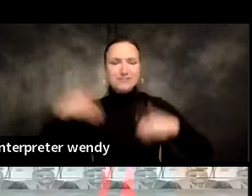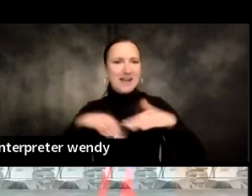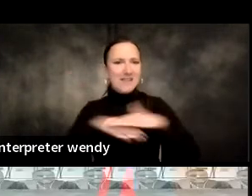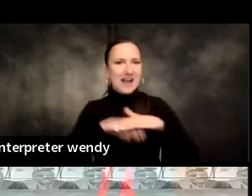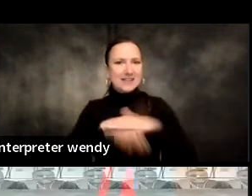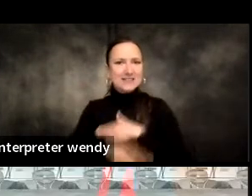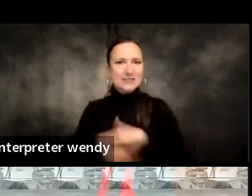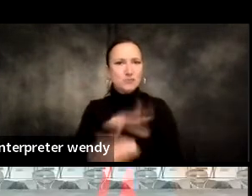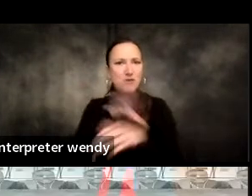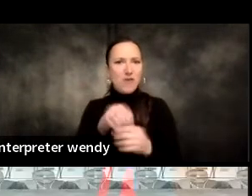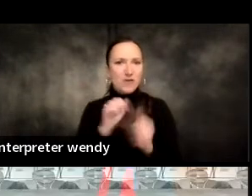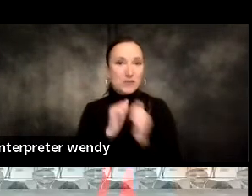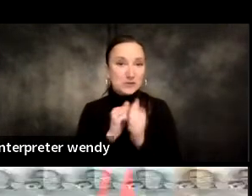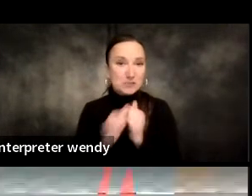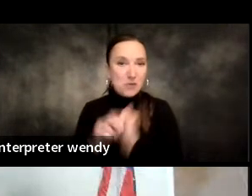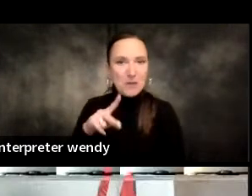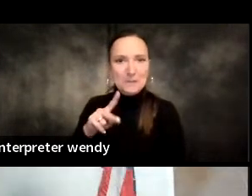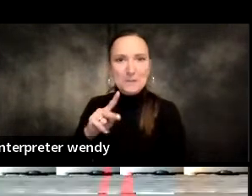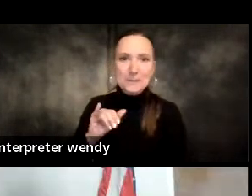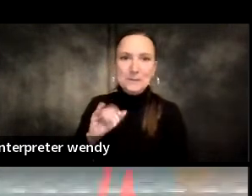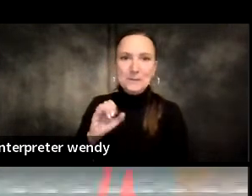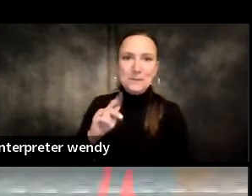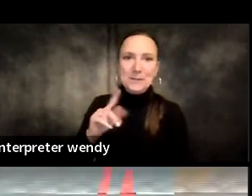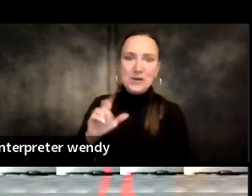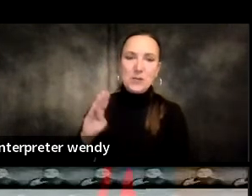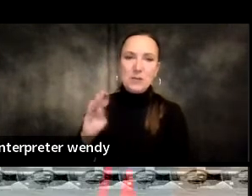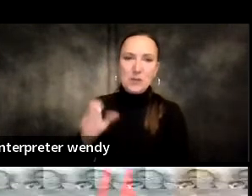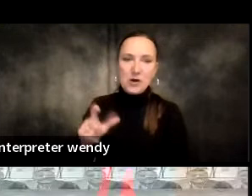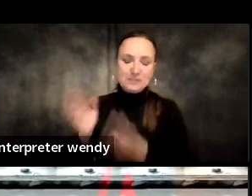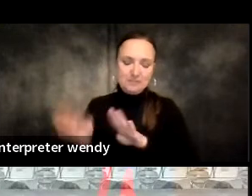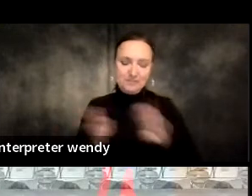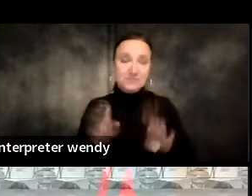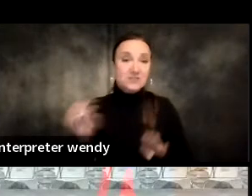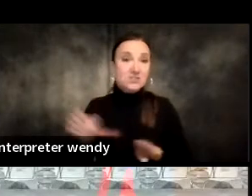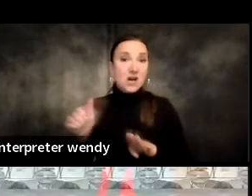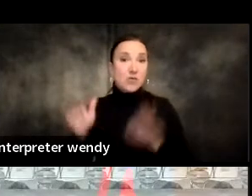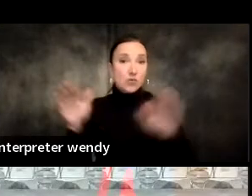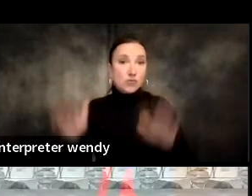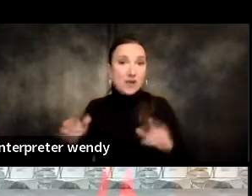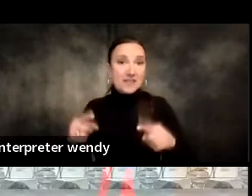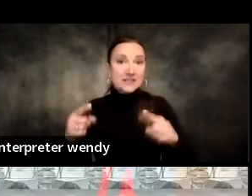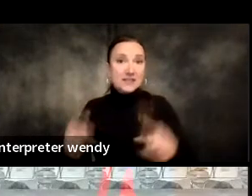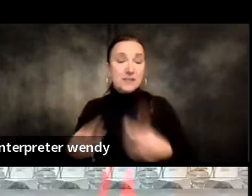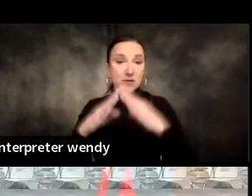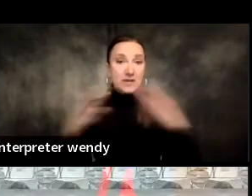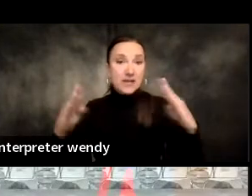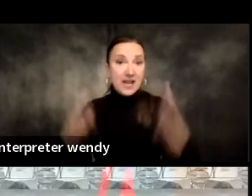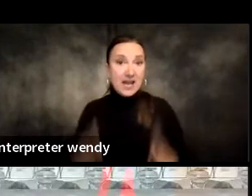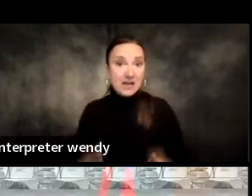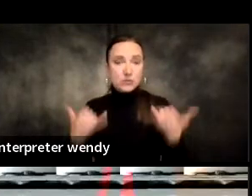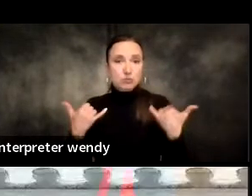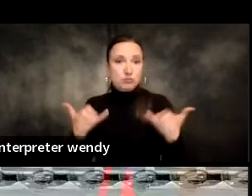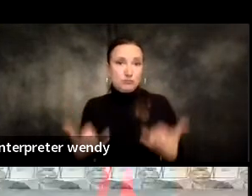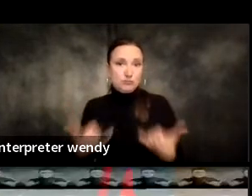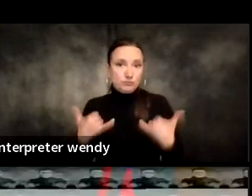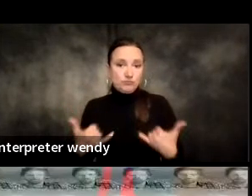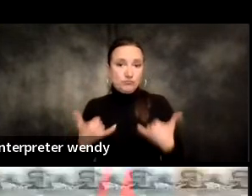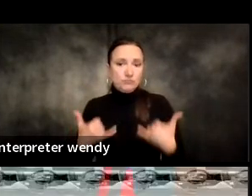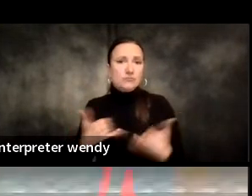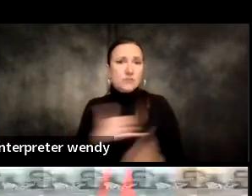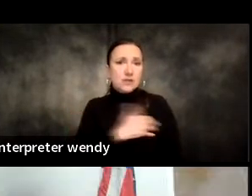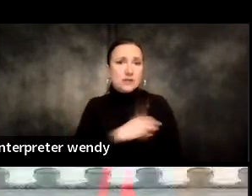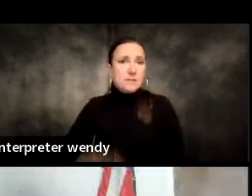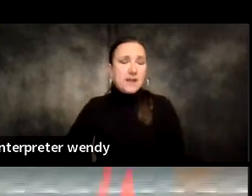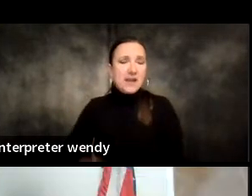in the sport. Moving along to some cool things, some great things that are happening in housing. Currently, the mayor has